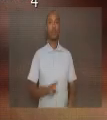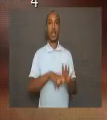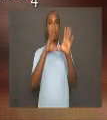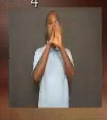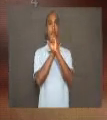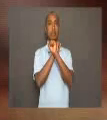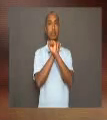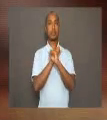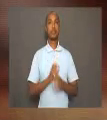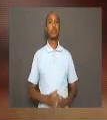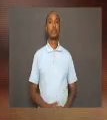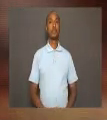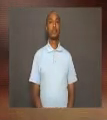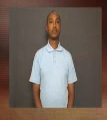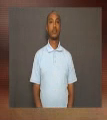Time's up.